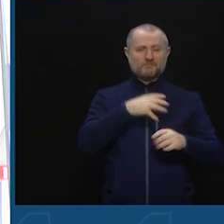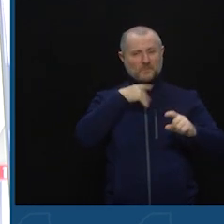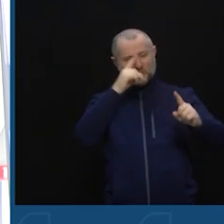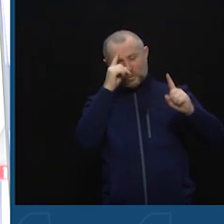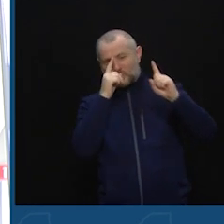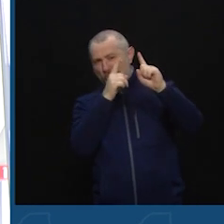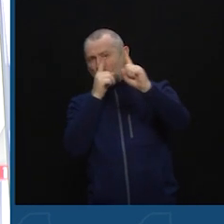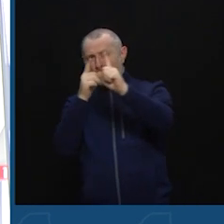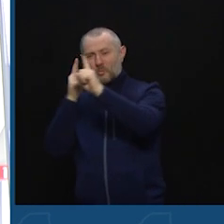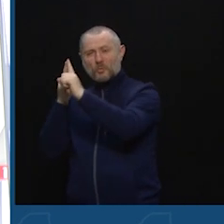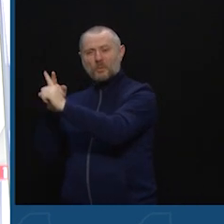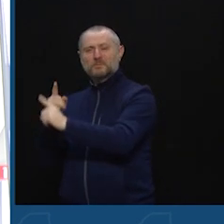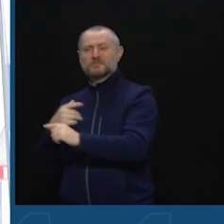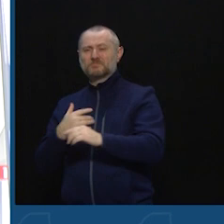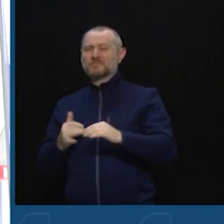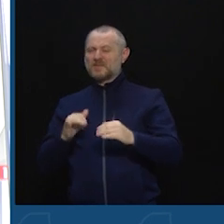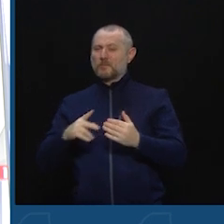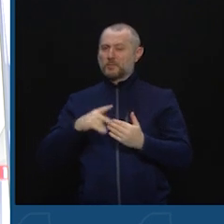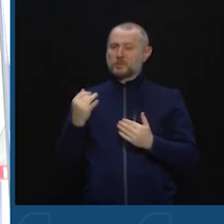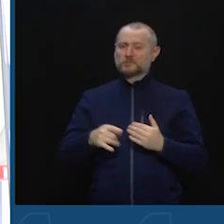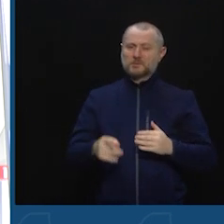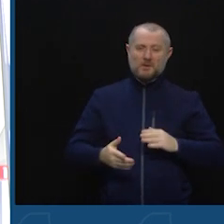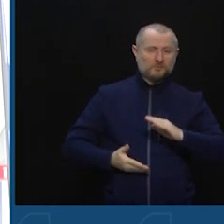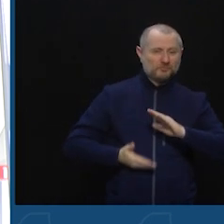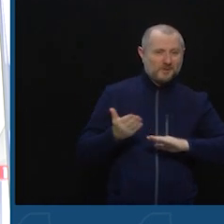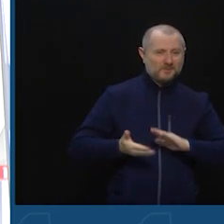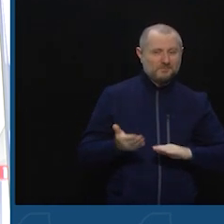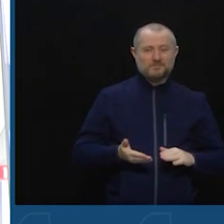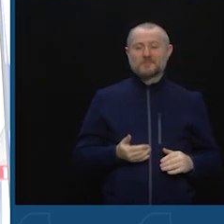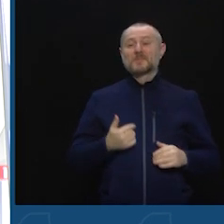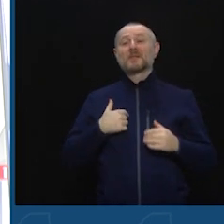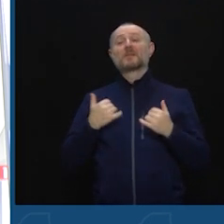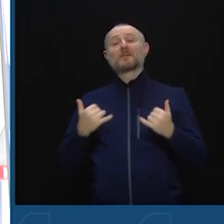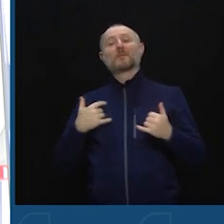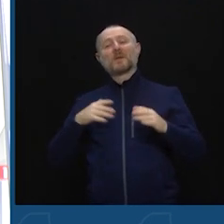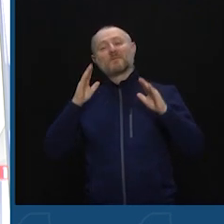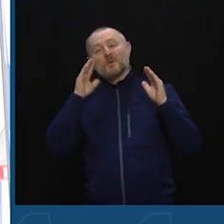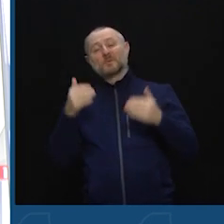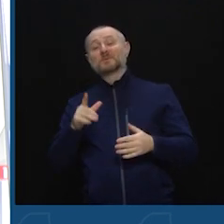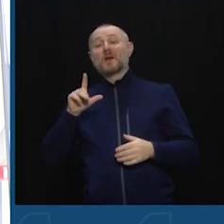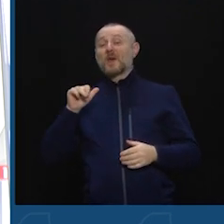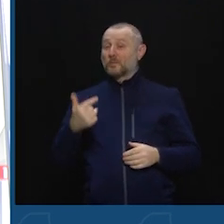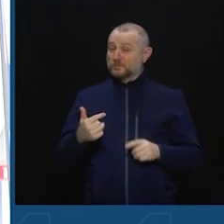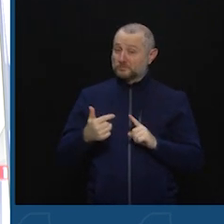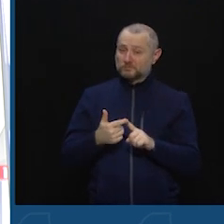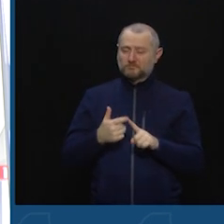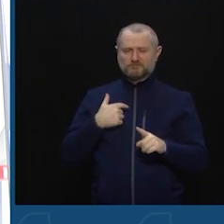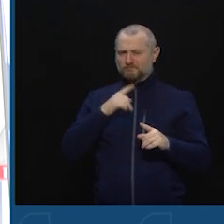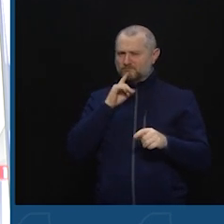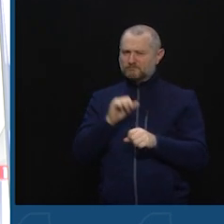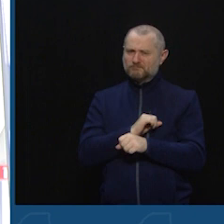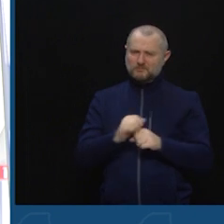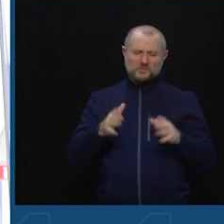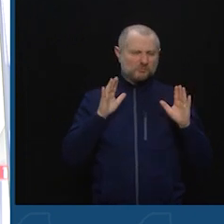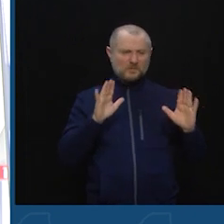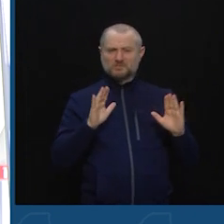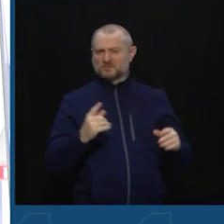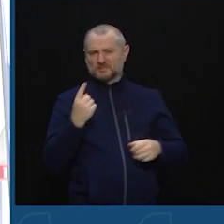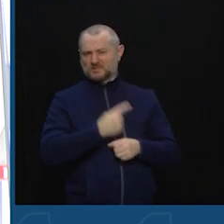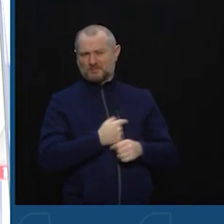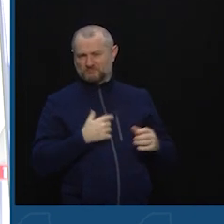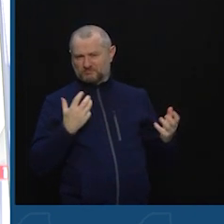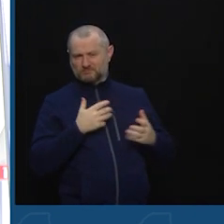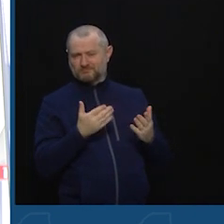our execution. But today is LaGuardia's day, and a wonderful day it is. Here's to the whole new